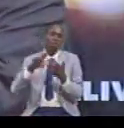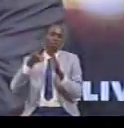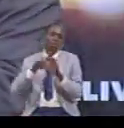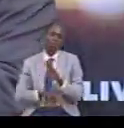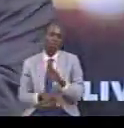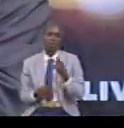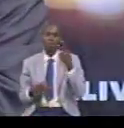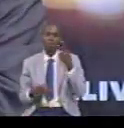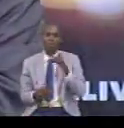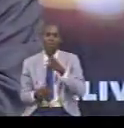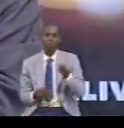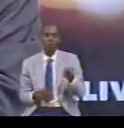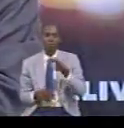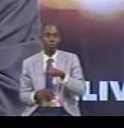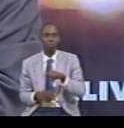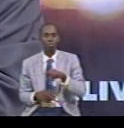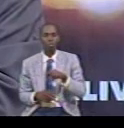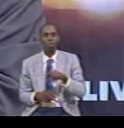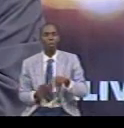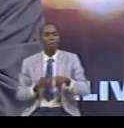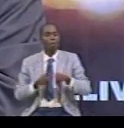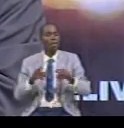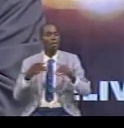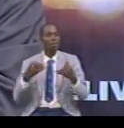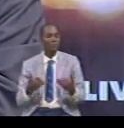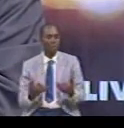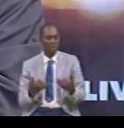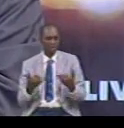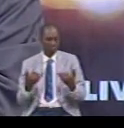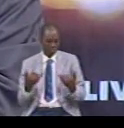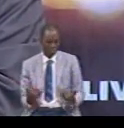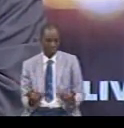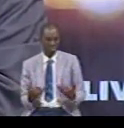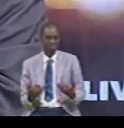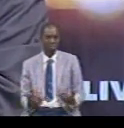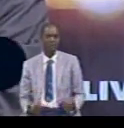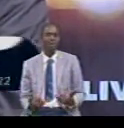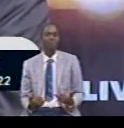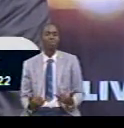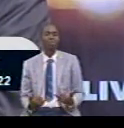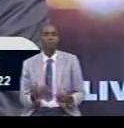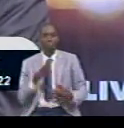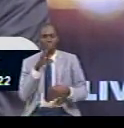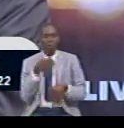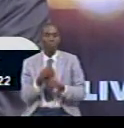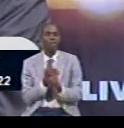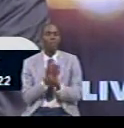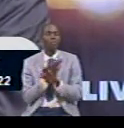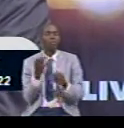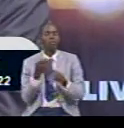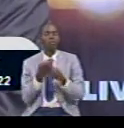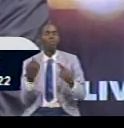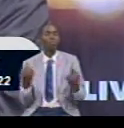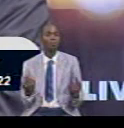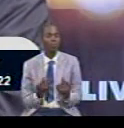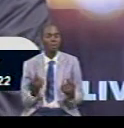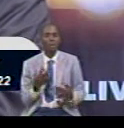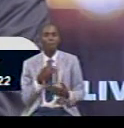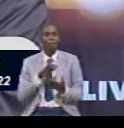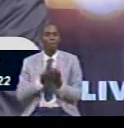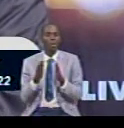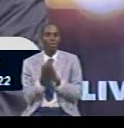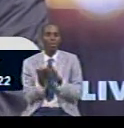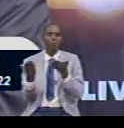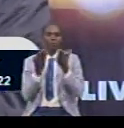verse 22. It says, but now, at this very time, but now, being made free from sin and